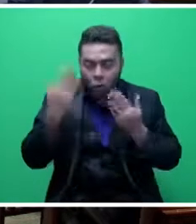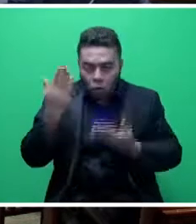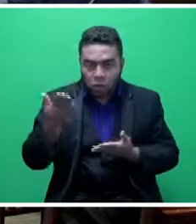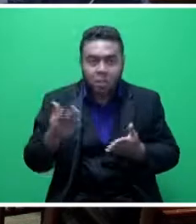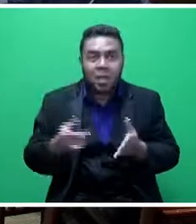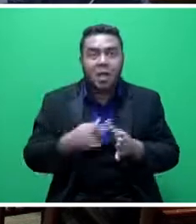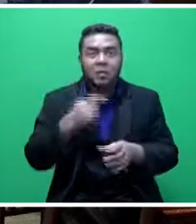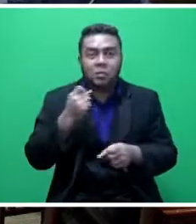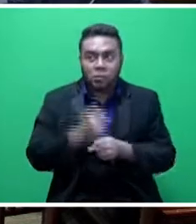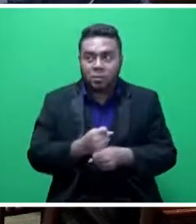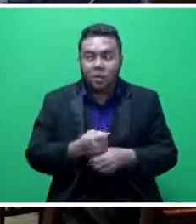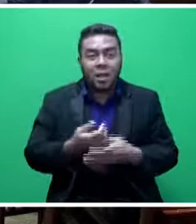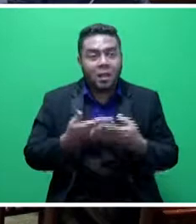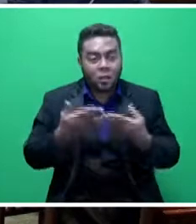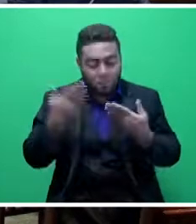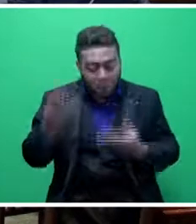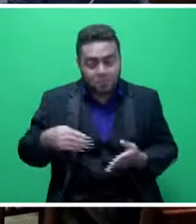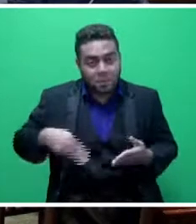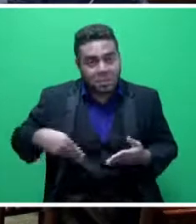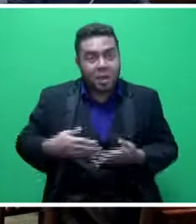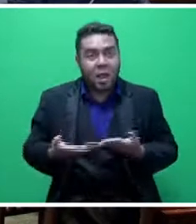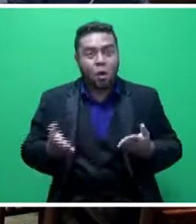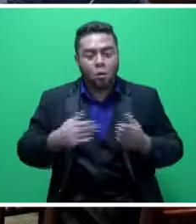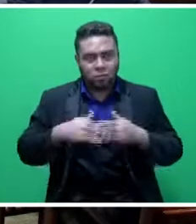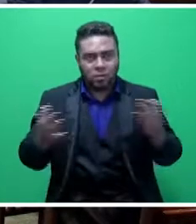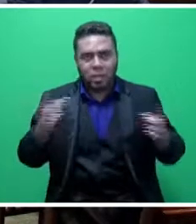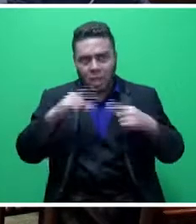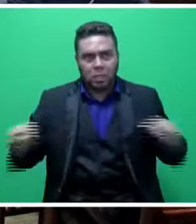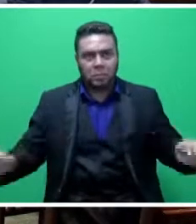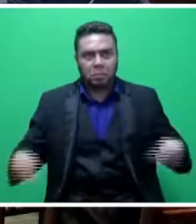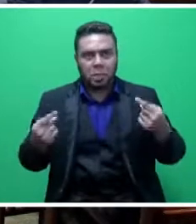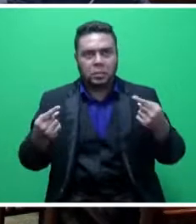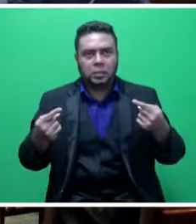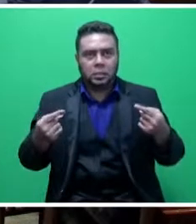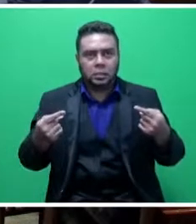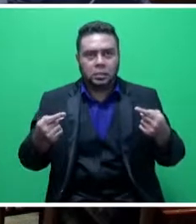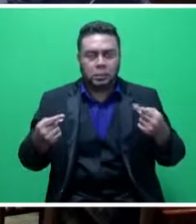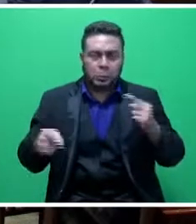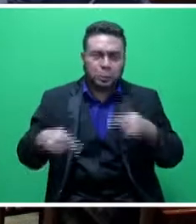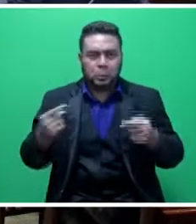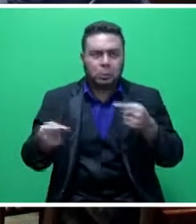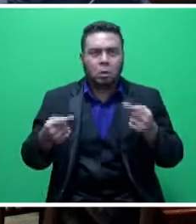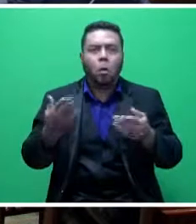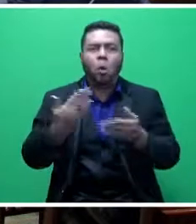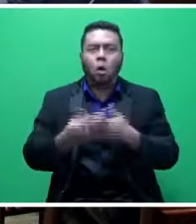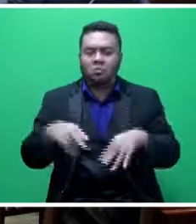Honorable members, the floor is now open for debate on the motion.